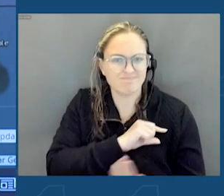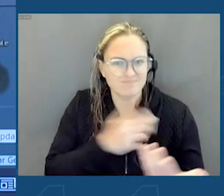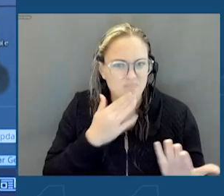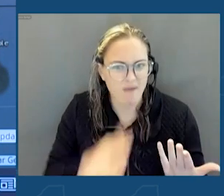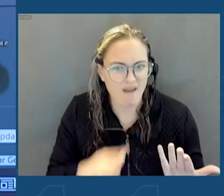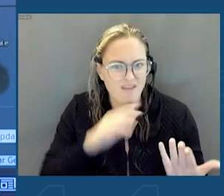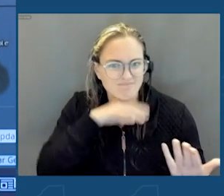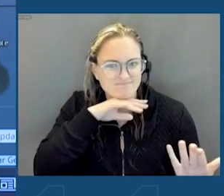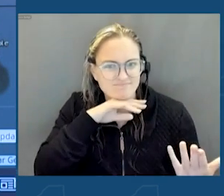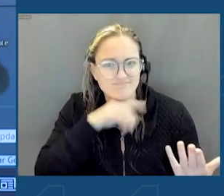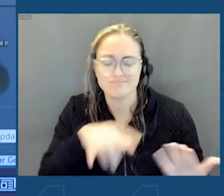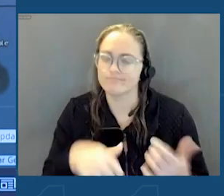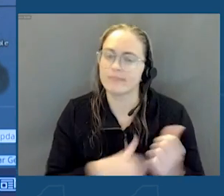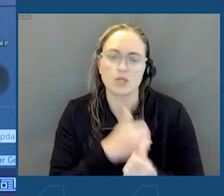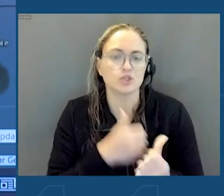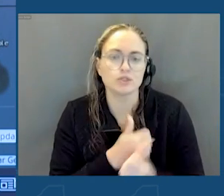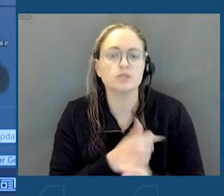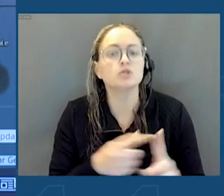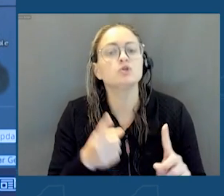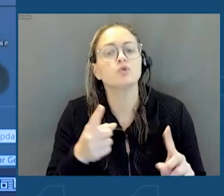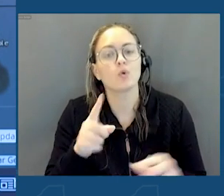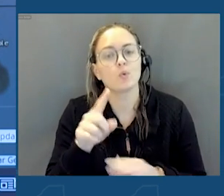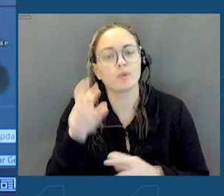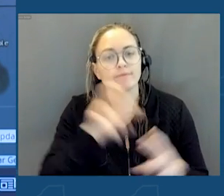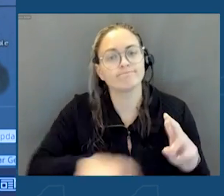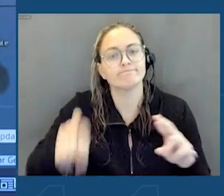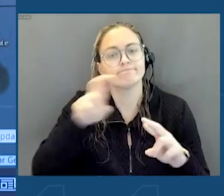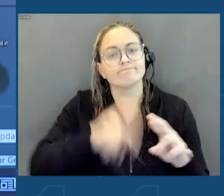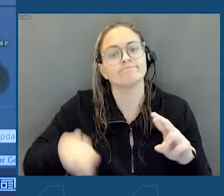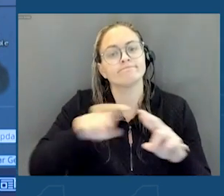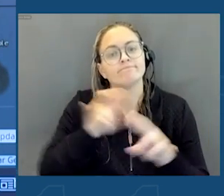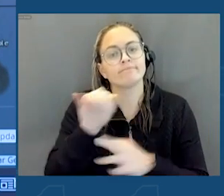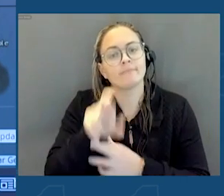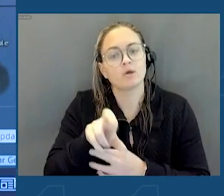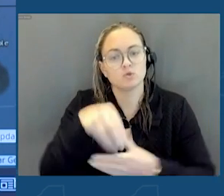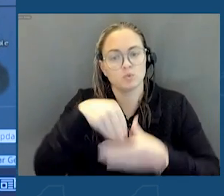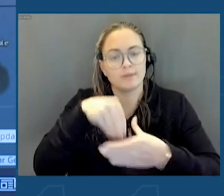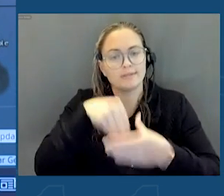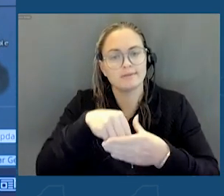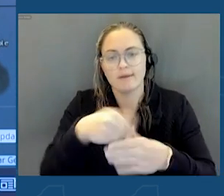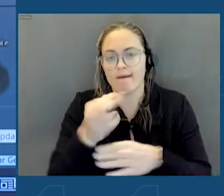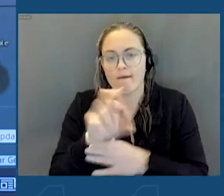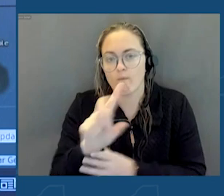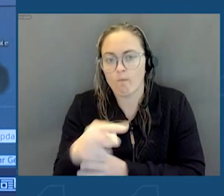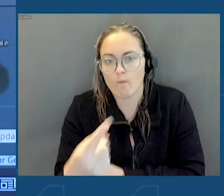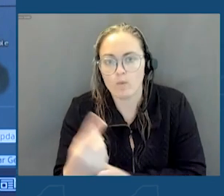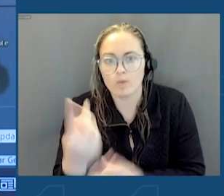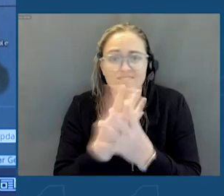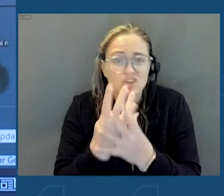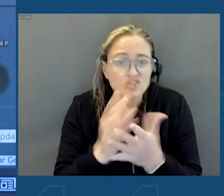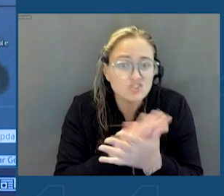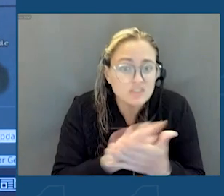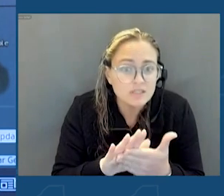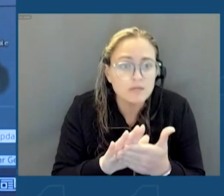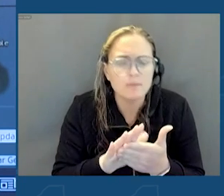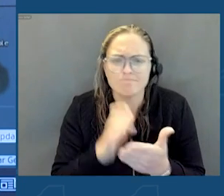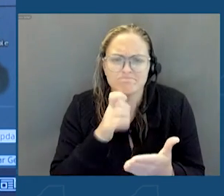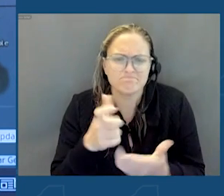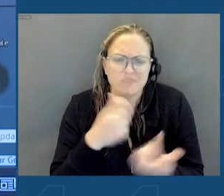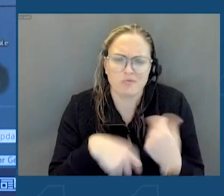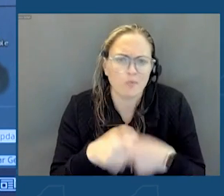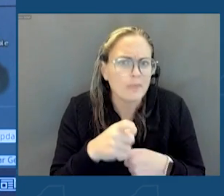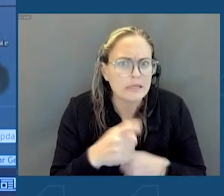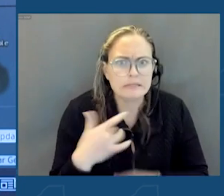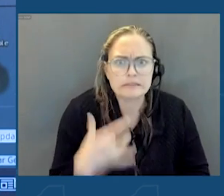dangerous. Turn on the recirculate the air so it stays internally, and make sure that your filters are clean. A lot of people don't replace them very much.